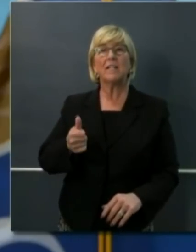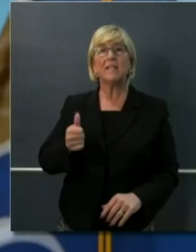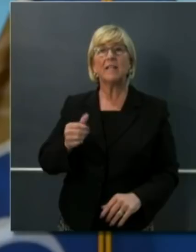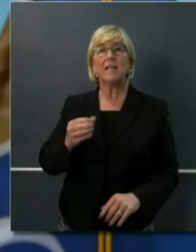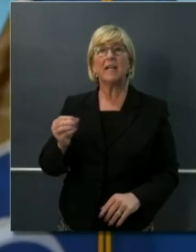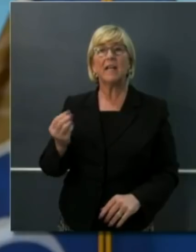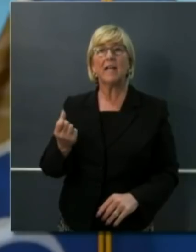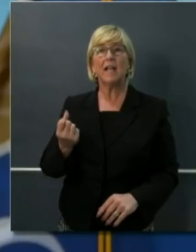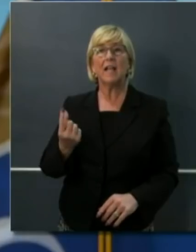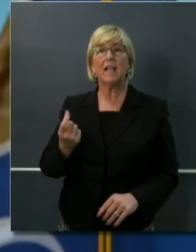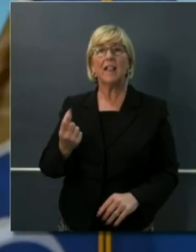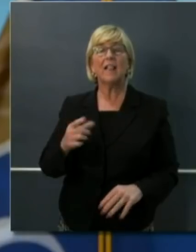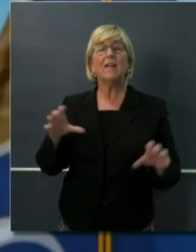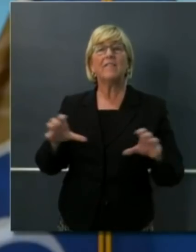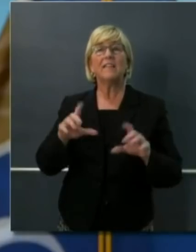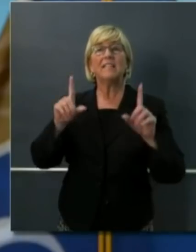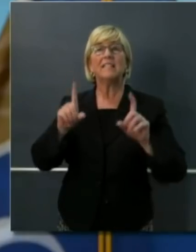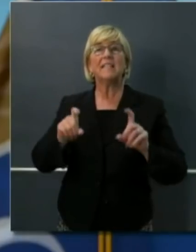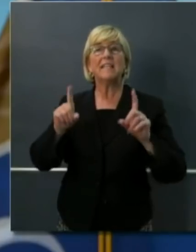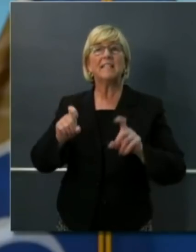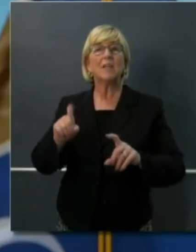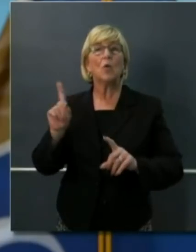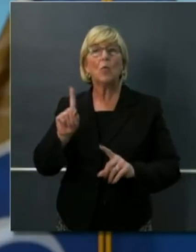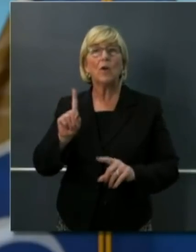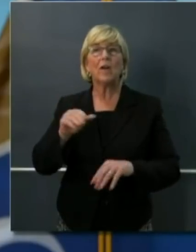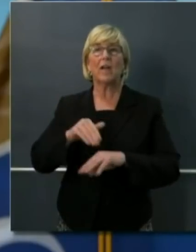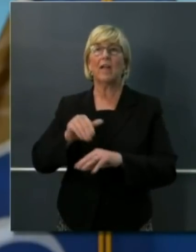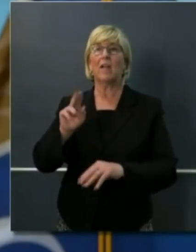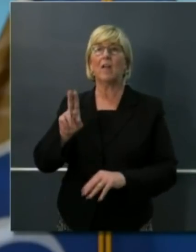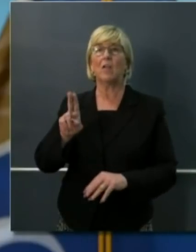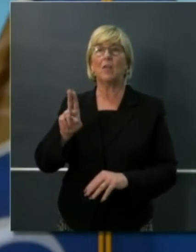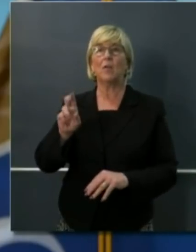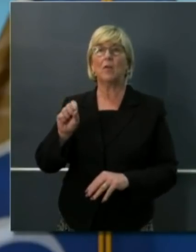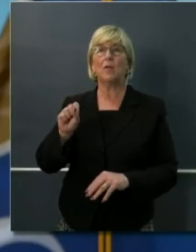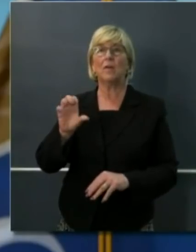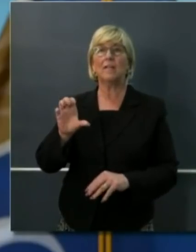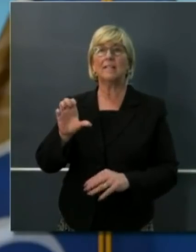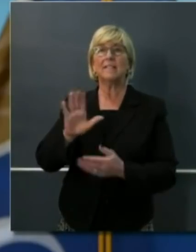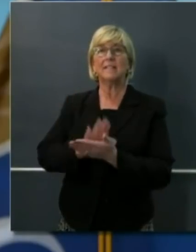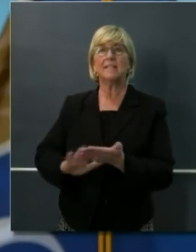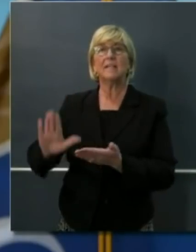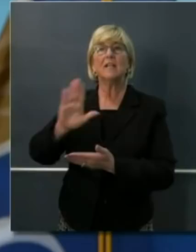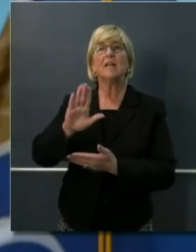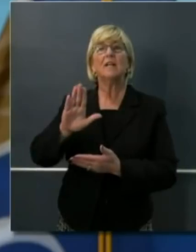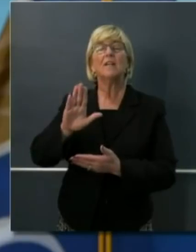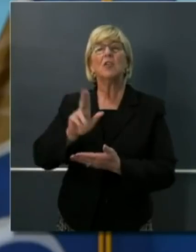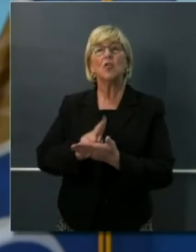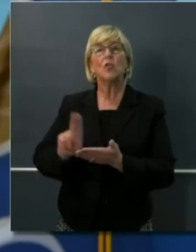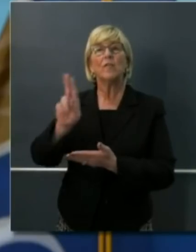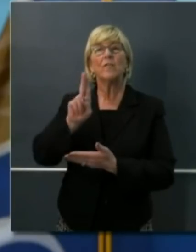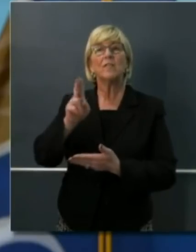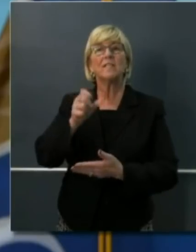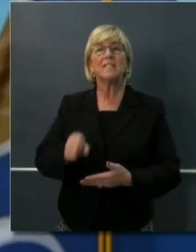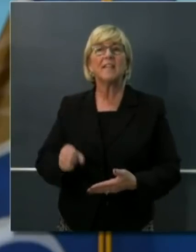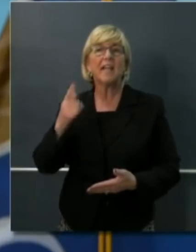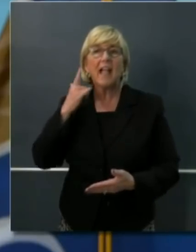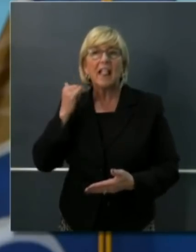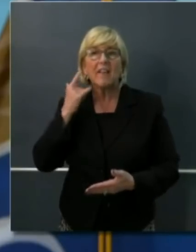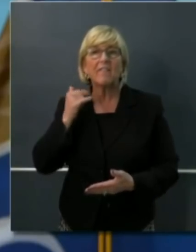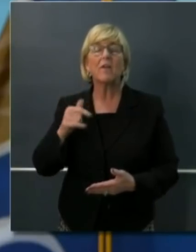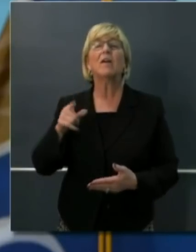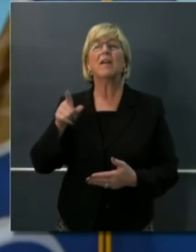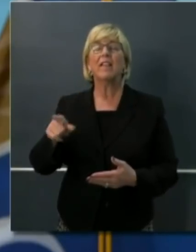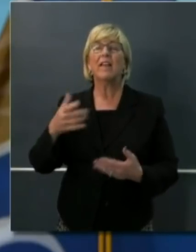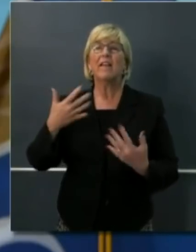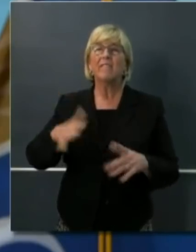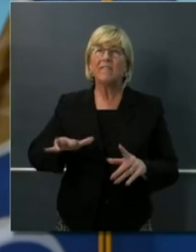USC. Those tests got a lot of attention, but they also generated a little bit of controversy about what they are and what